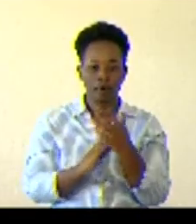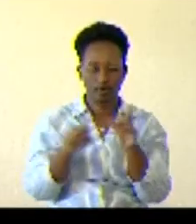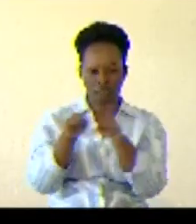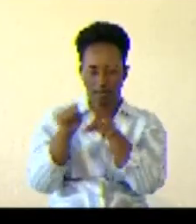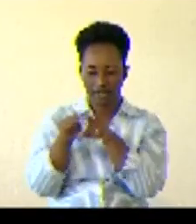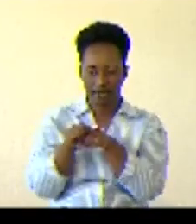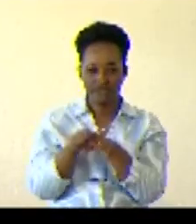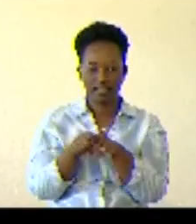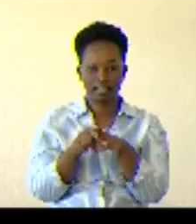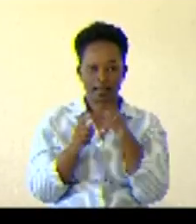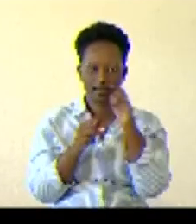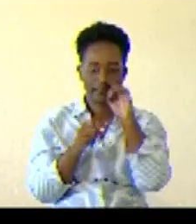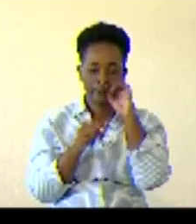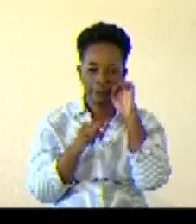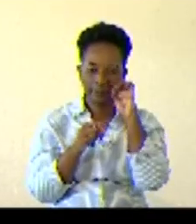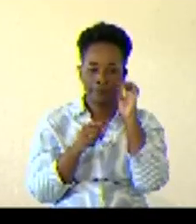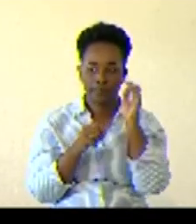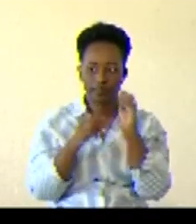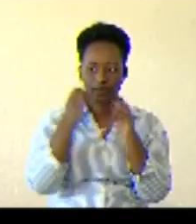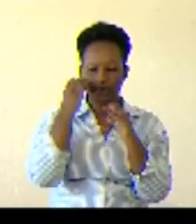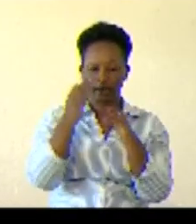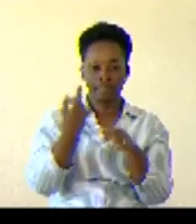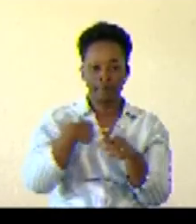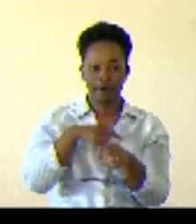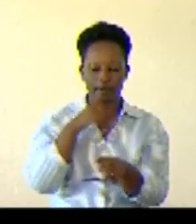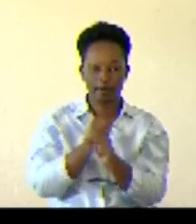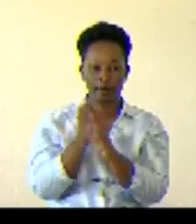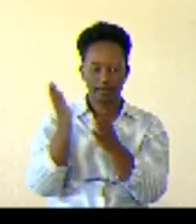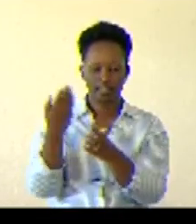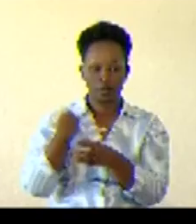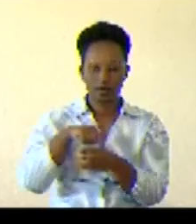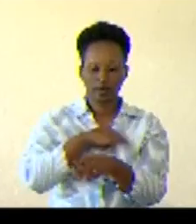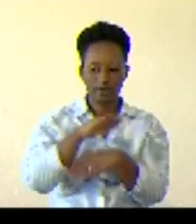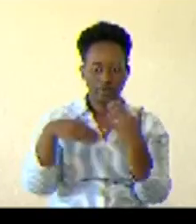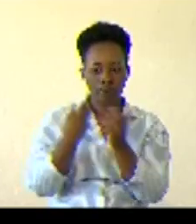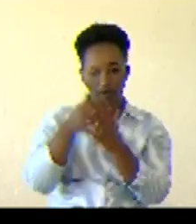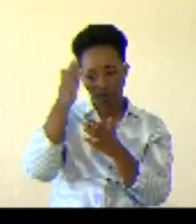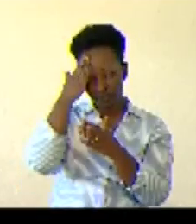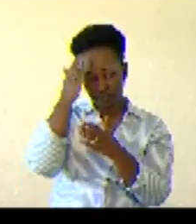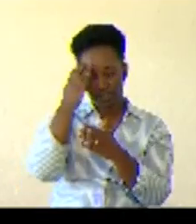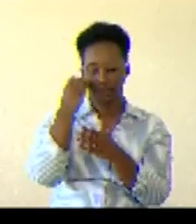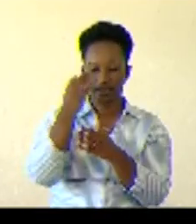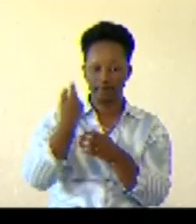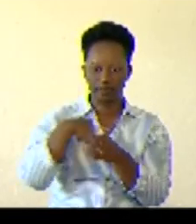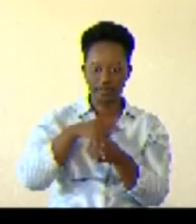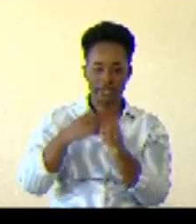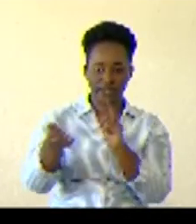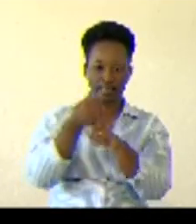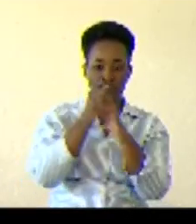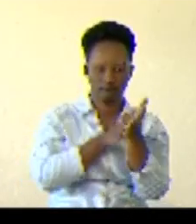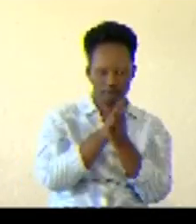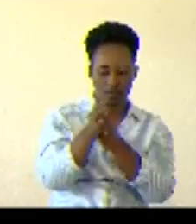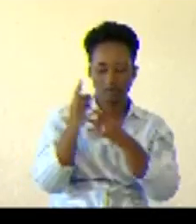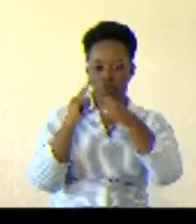similarities now. So if we work out in this way, we all know that if you get consumption, then you add